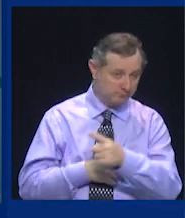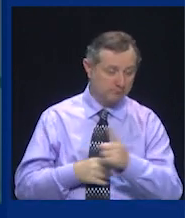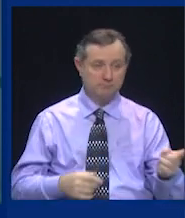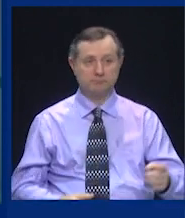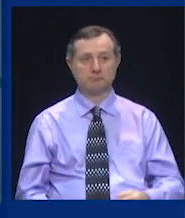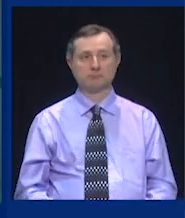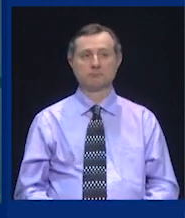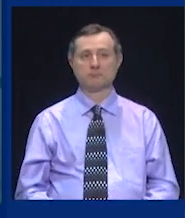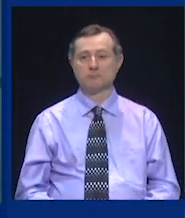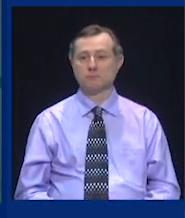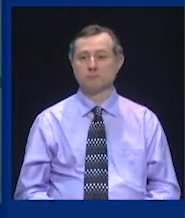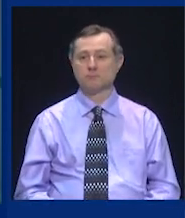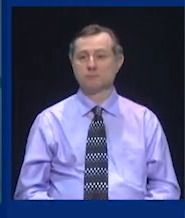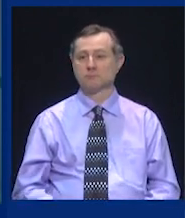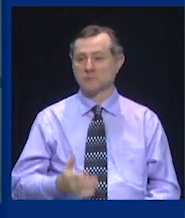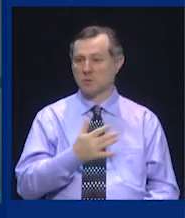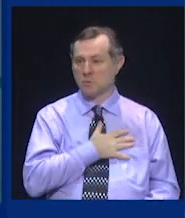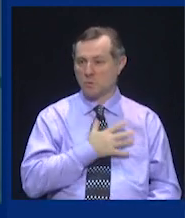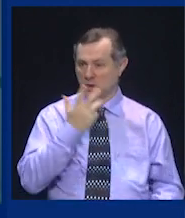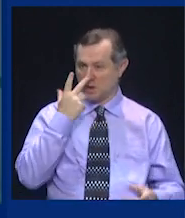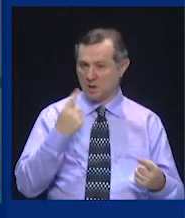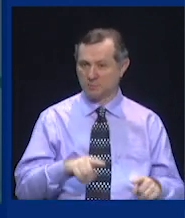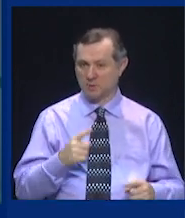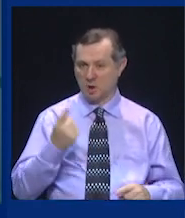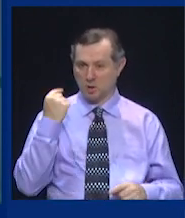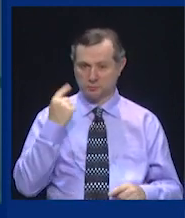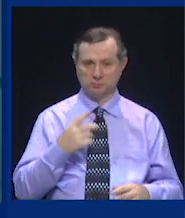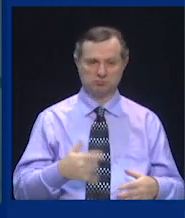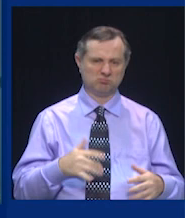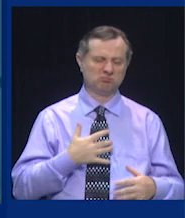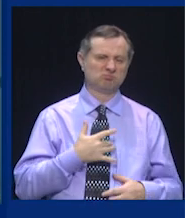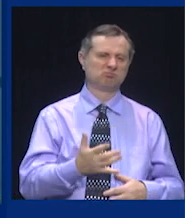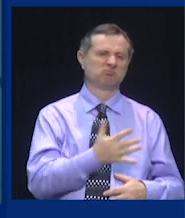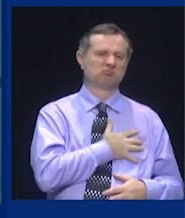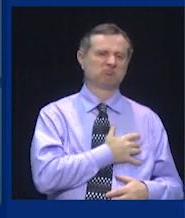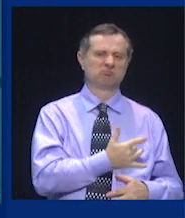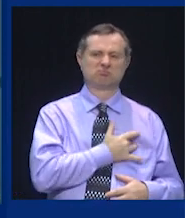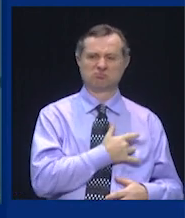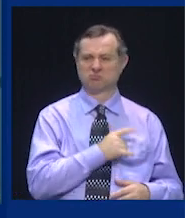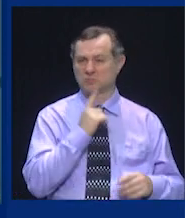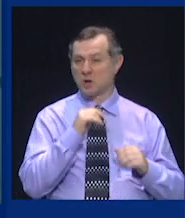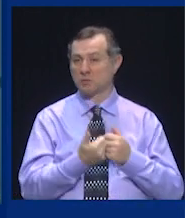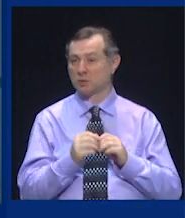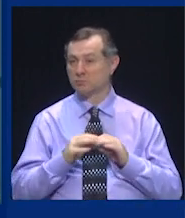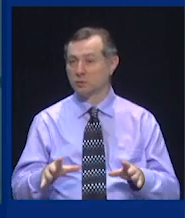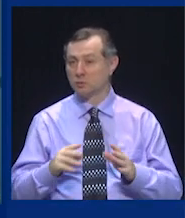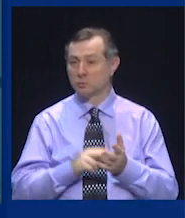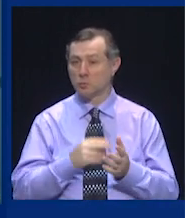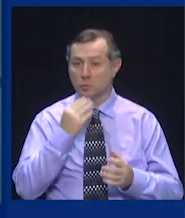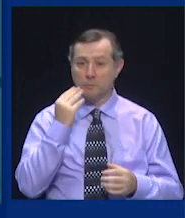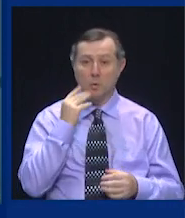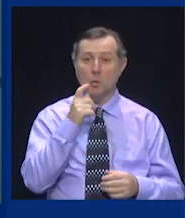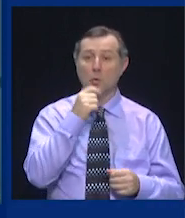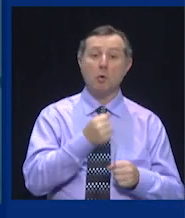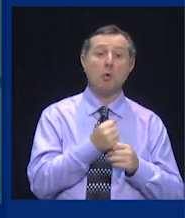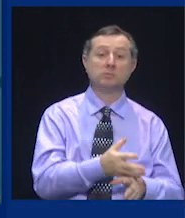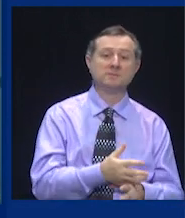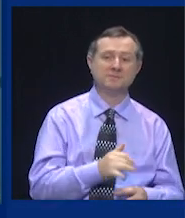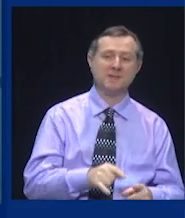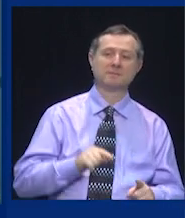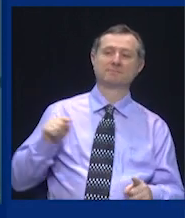in a painful lesson. How did it get into the nursing homes? It came in with an